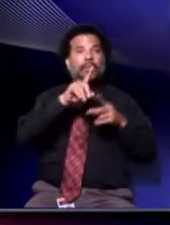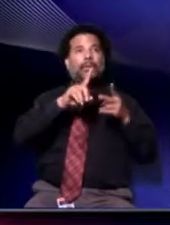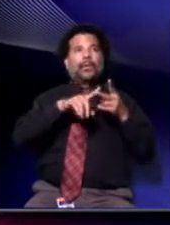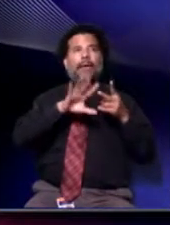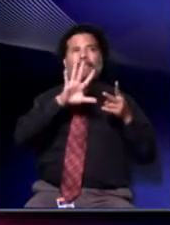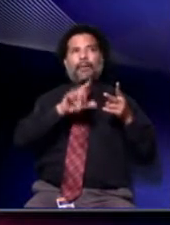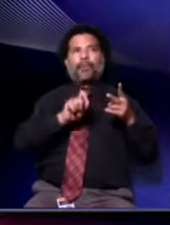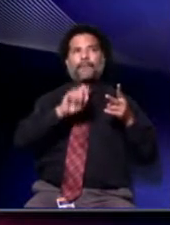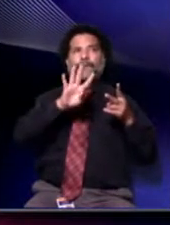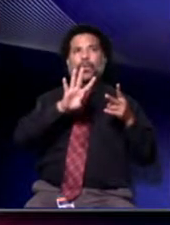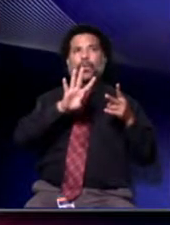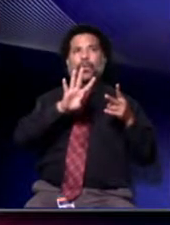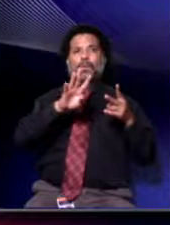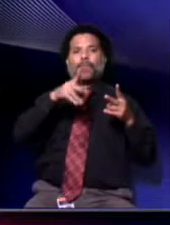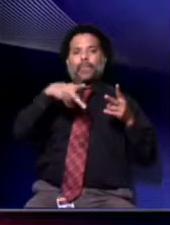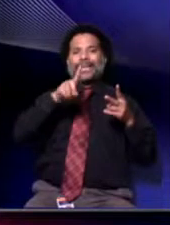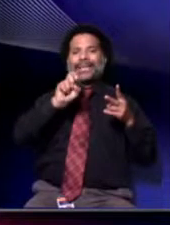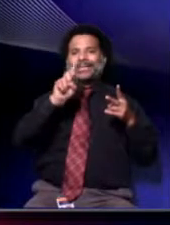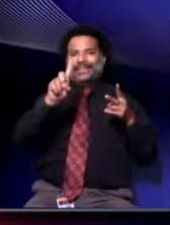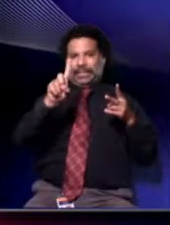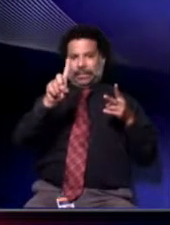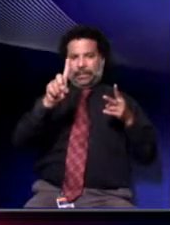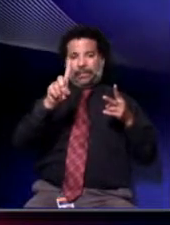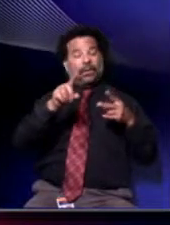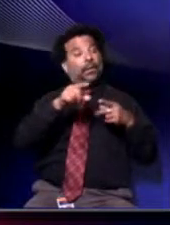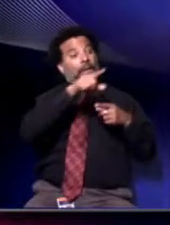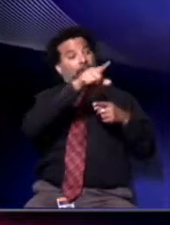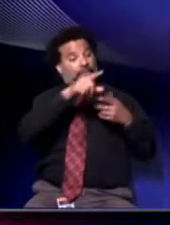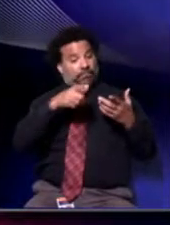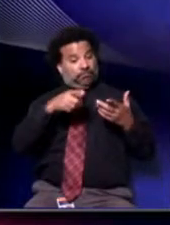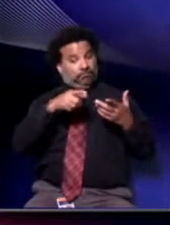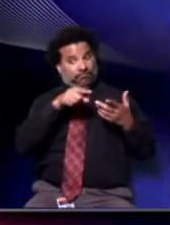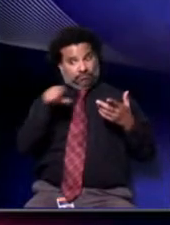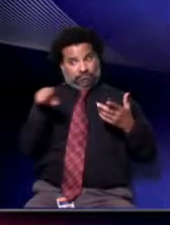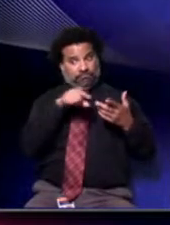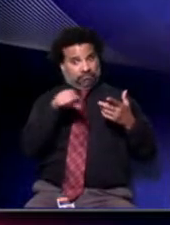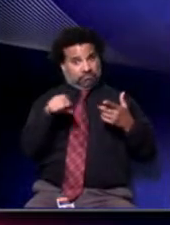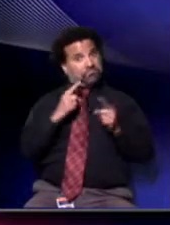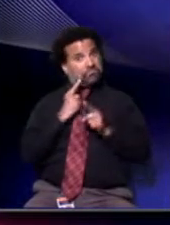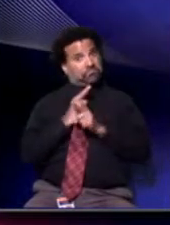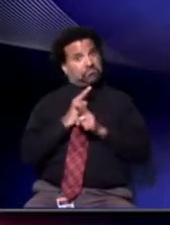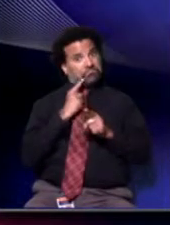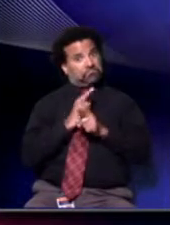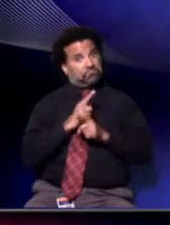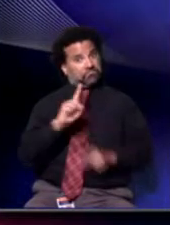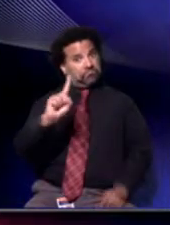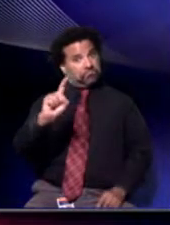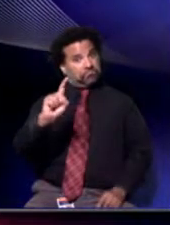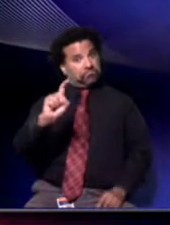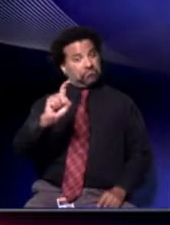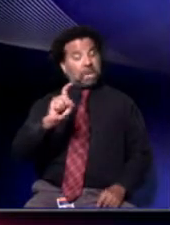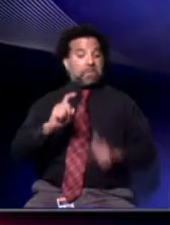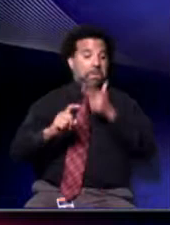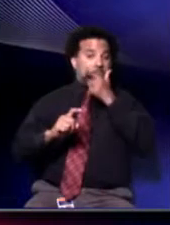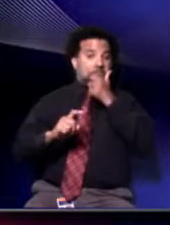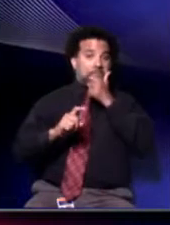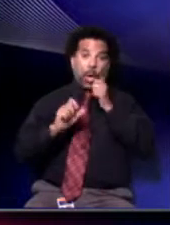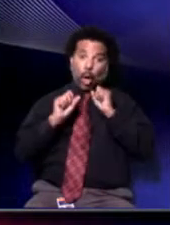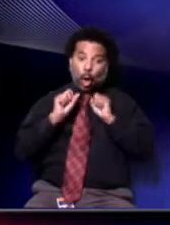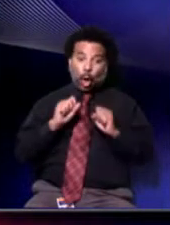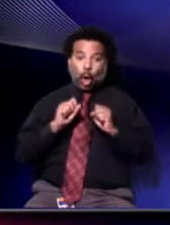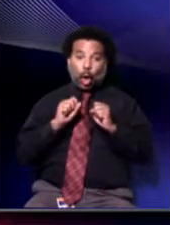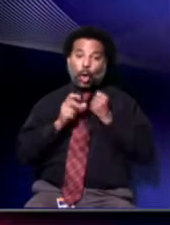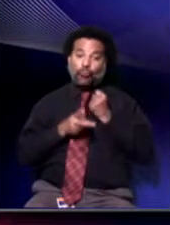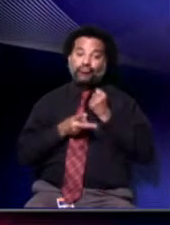for PDSD. Do you feel that those are appropriate numbers? And if we're looking for a cost savings